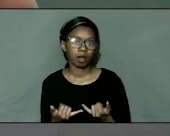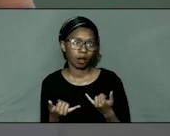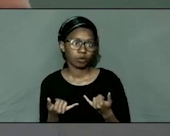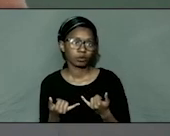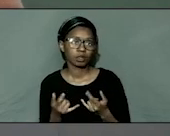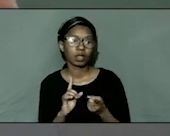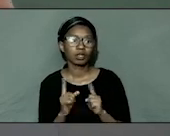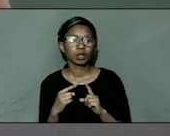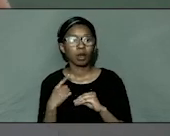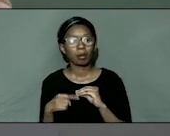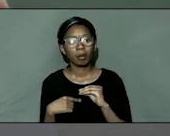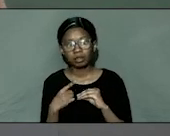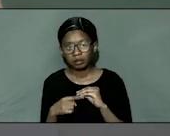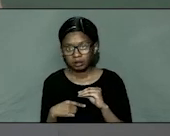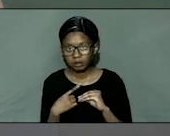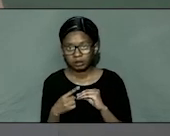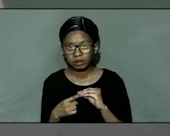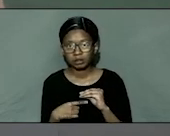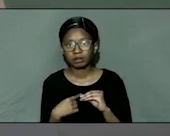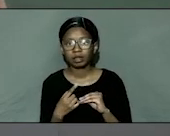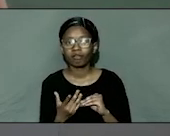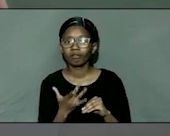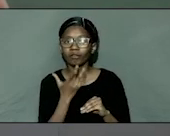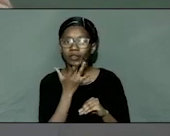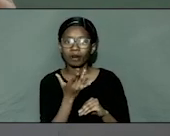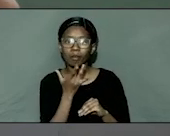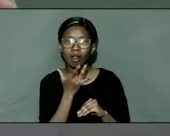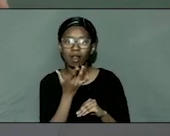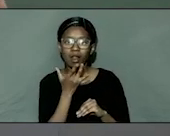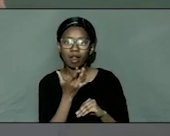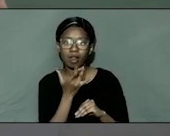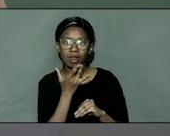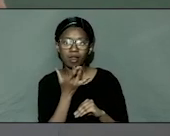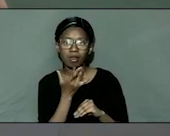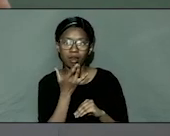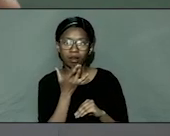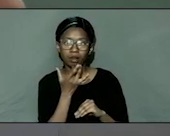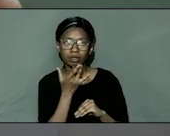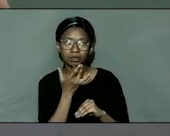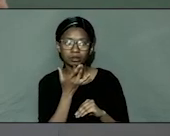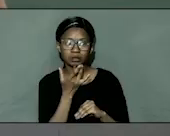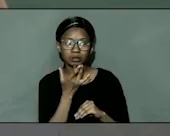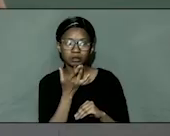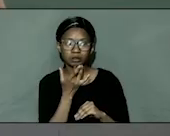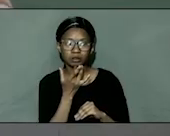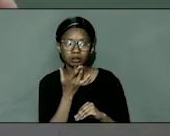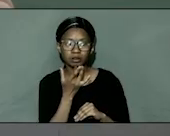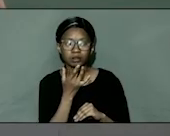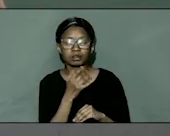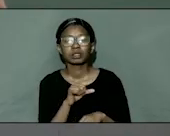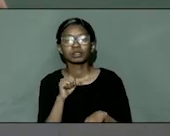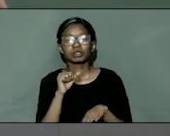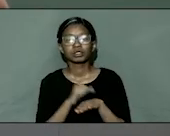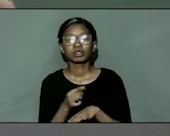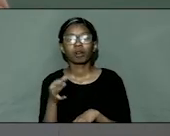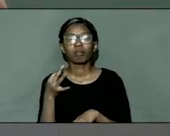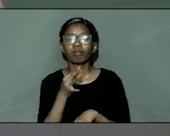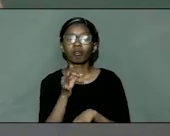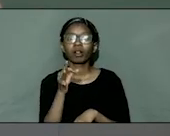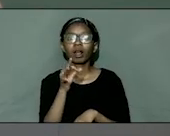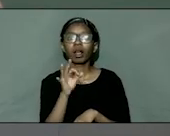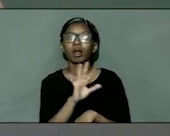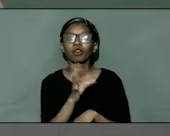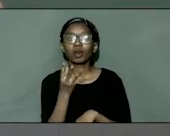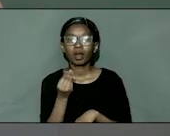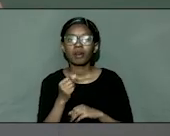talk about the favorable, which is stoneflies without wings. What